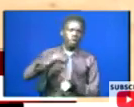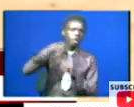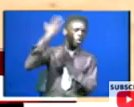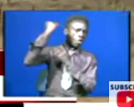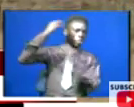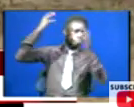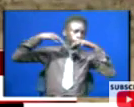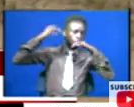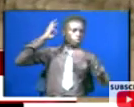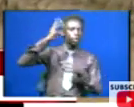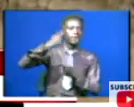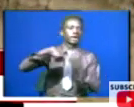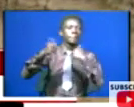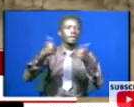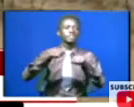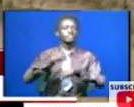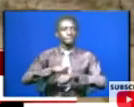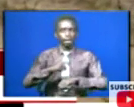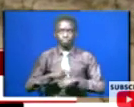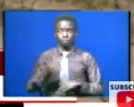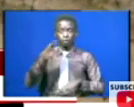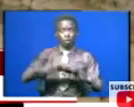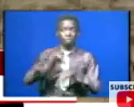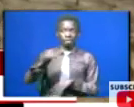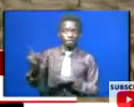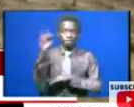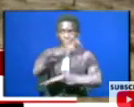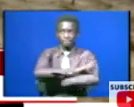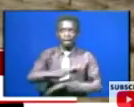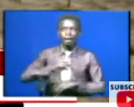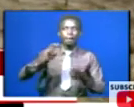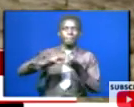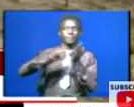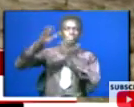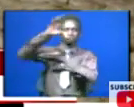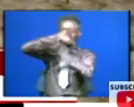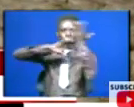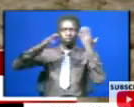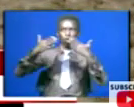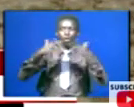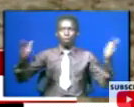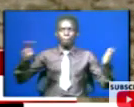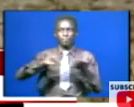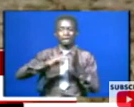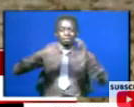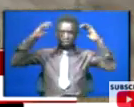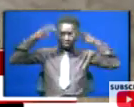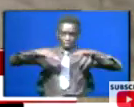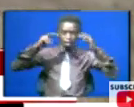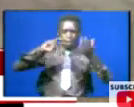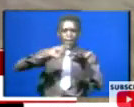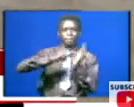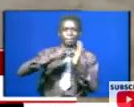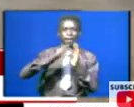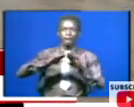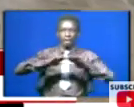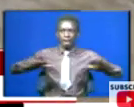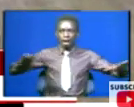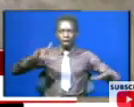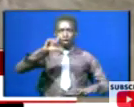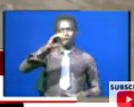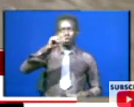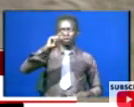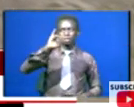itakuja wakati wote. On this day, the skies open, and when it rains, the plains of Lotikipi with their clay